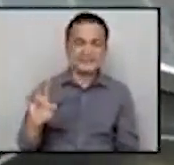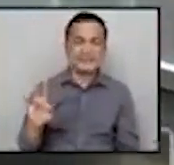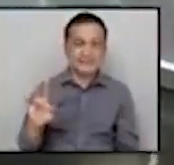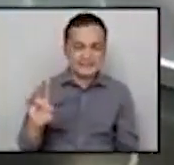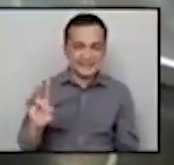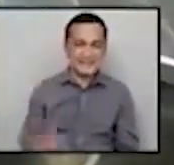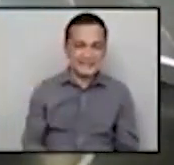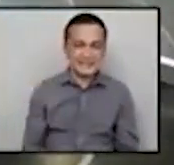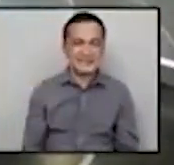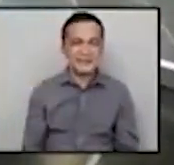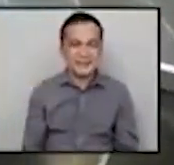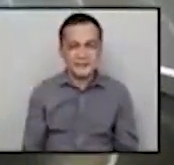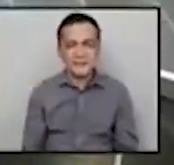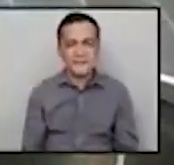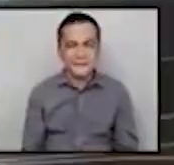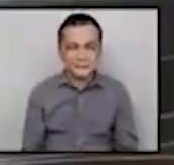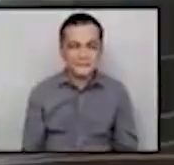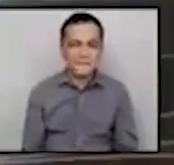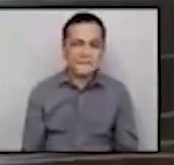17.